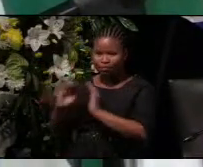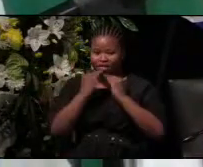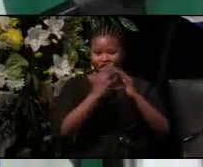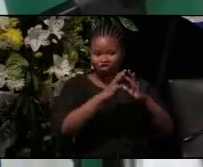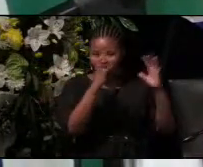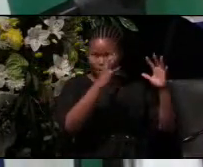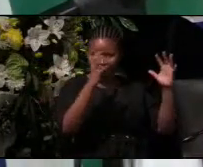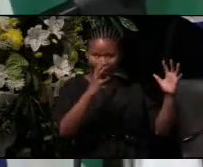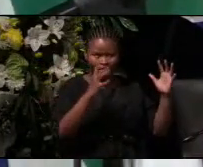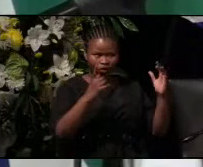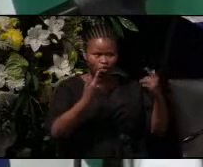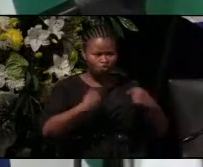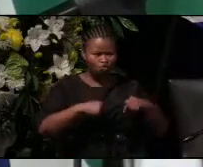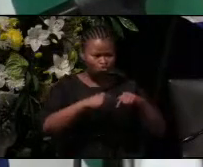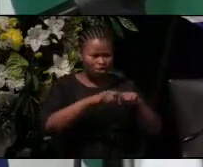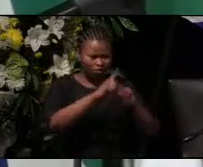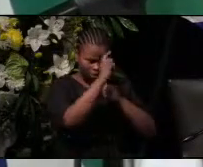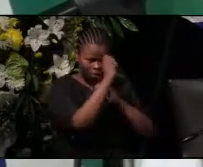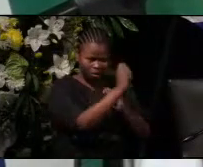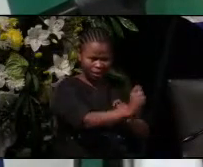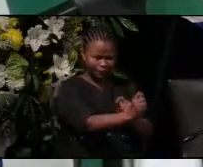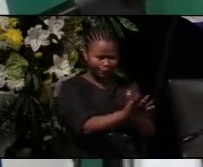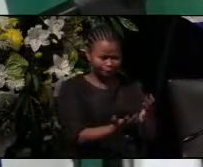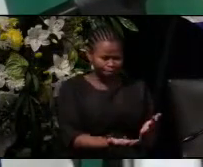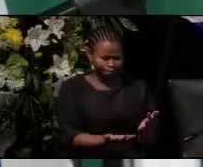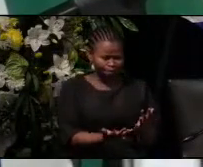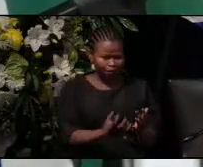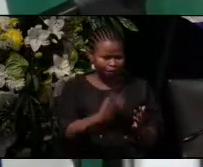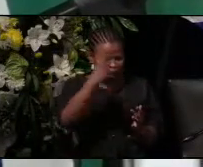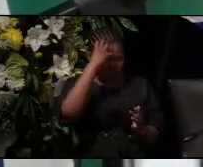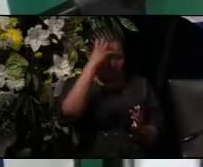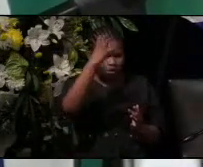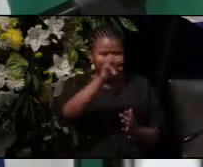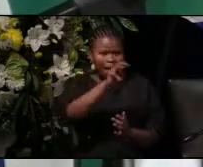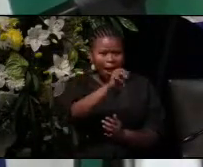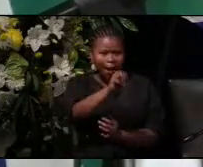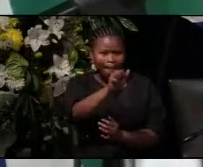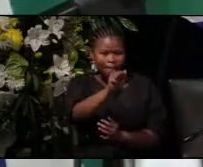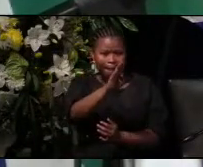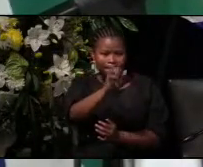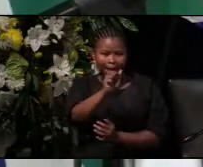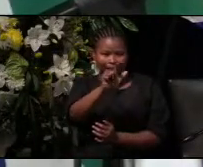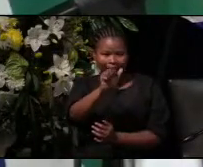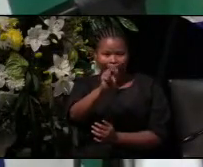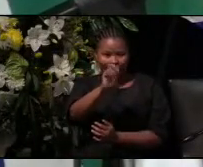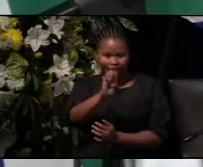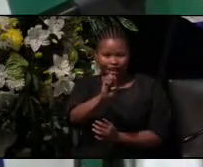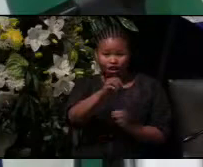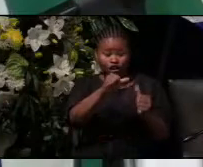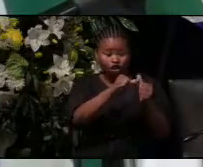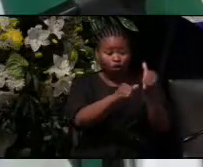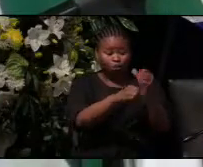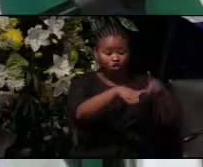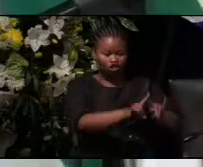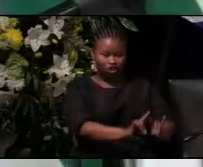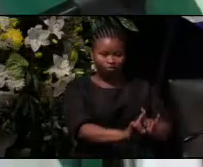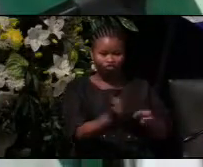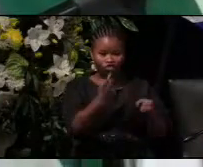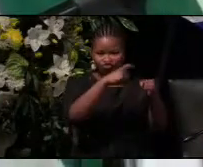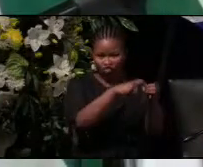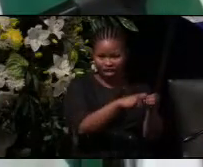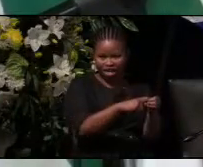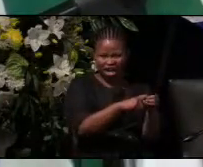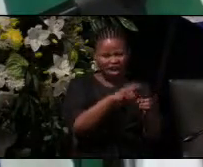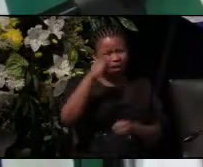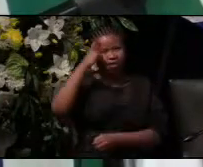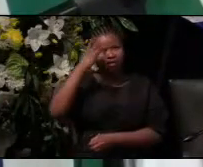thank you very much we're recognizing that the deputy chair has joined us